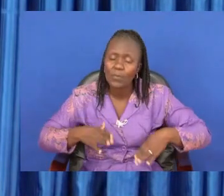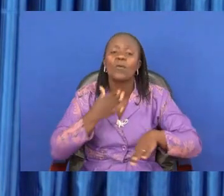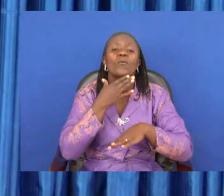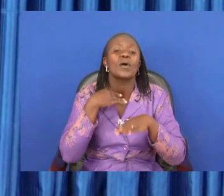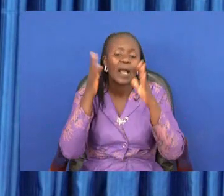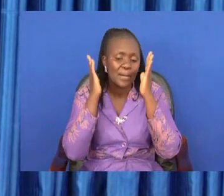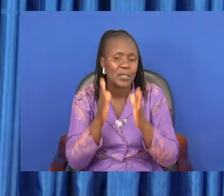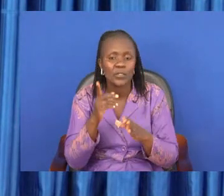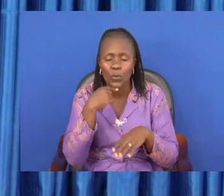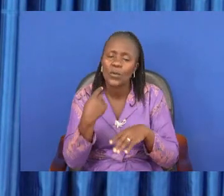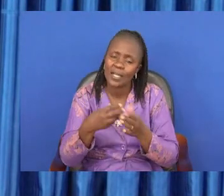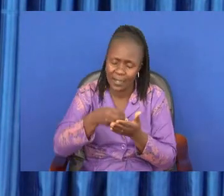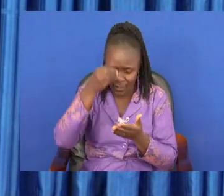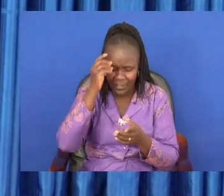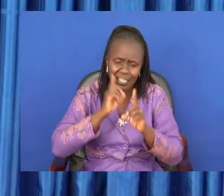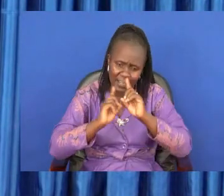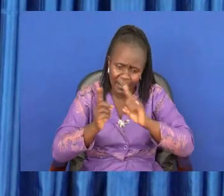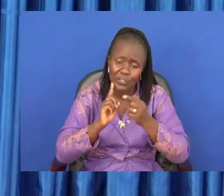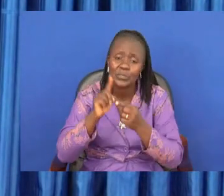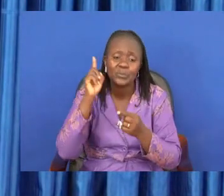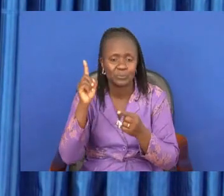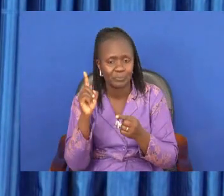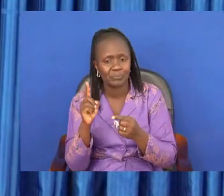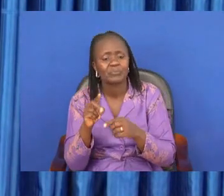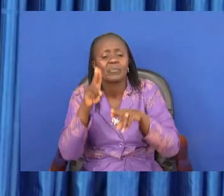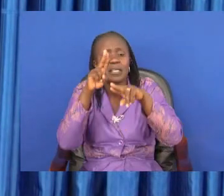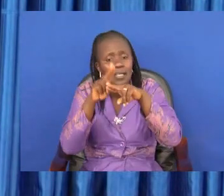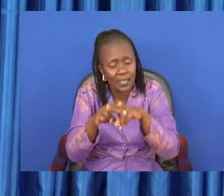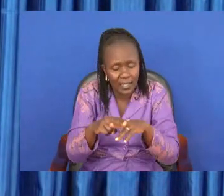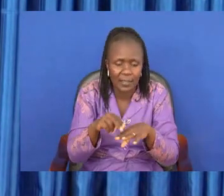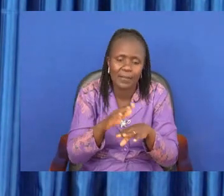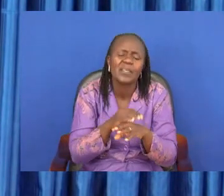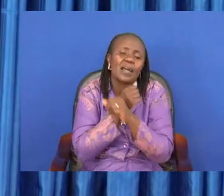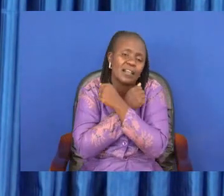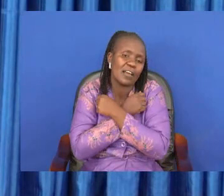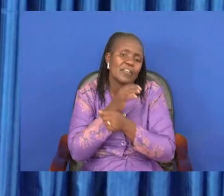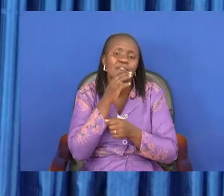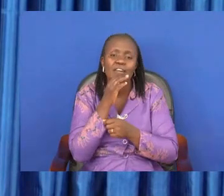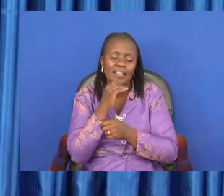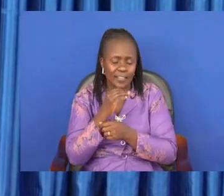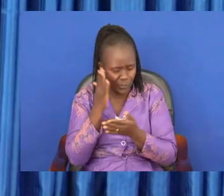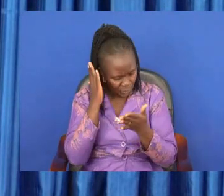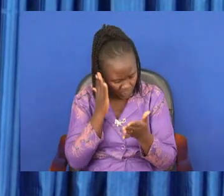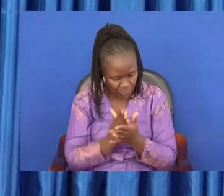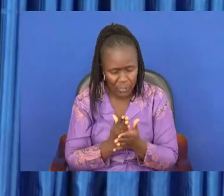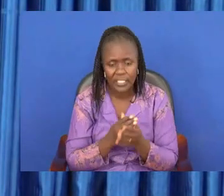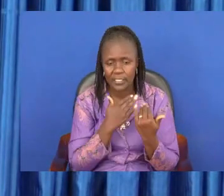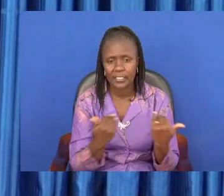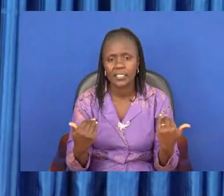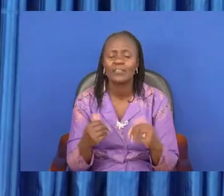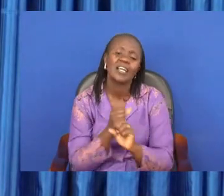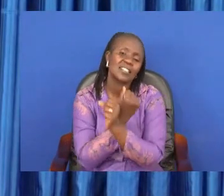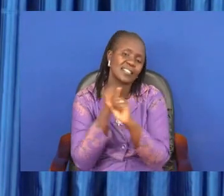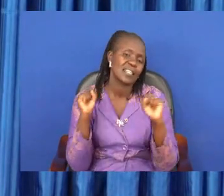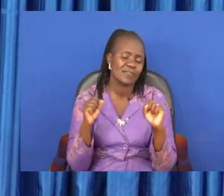needed somebody they can learn, run to, they can be able to lean on. A loving father will always make sure his children are